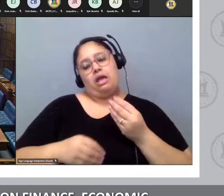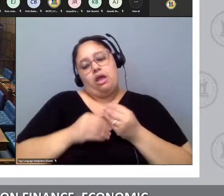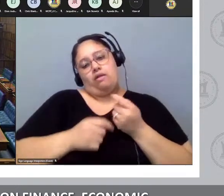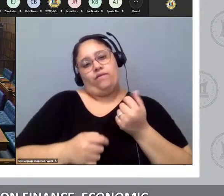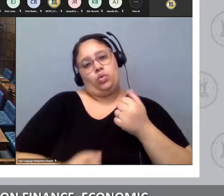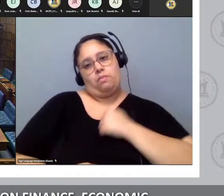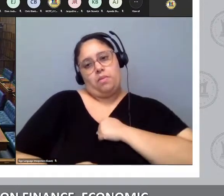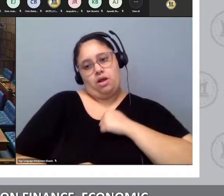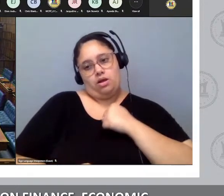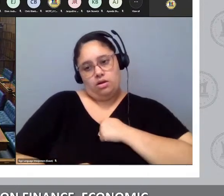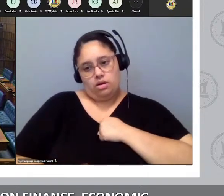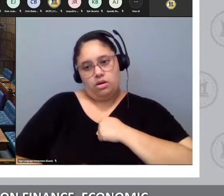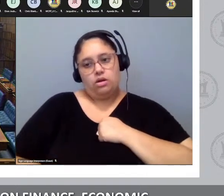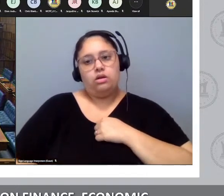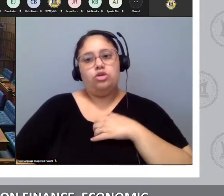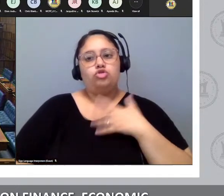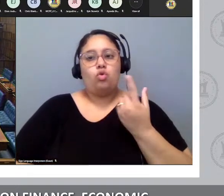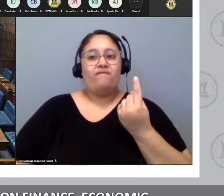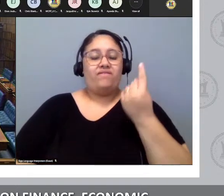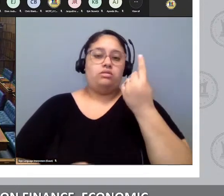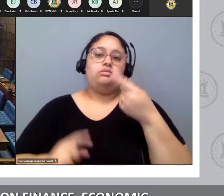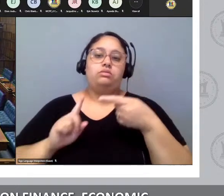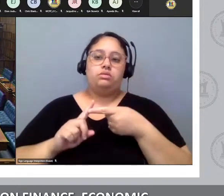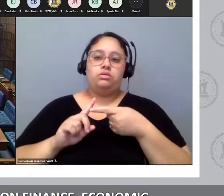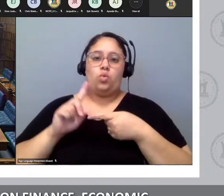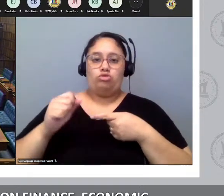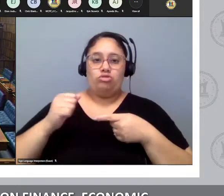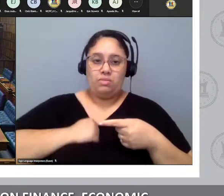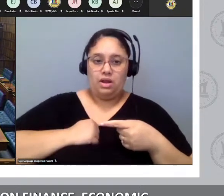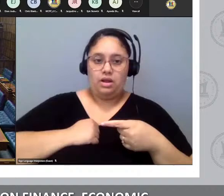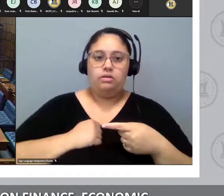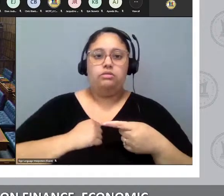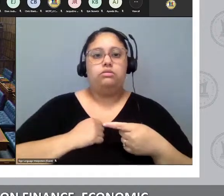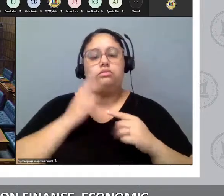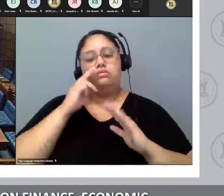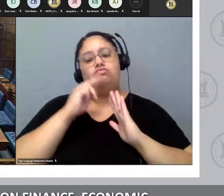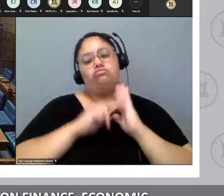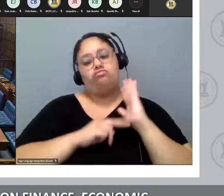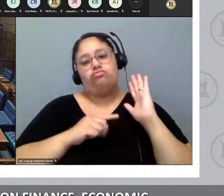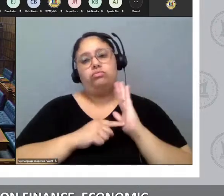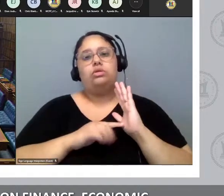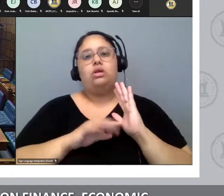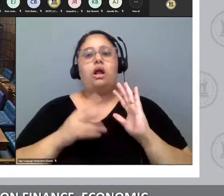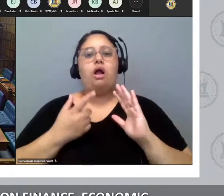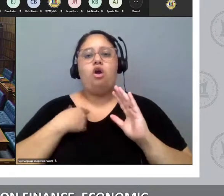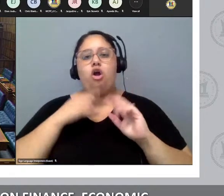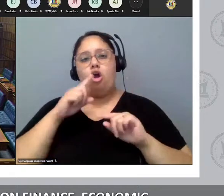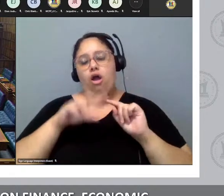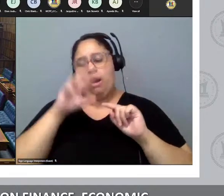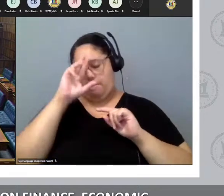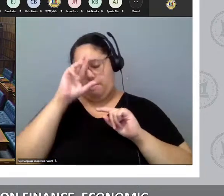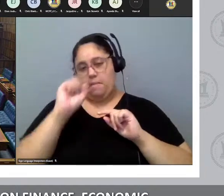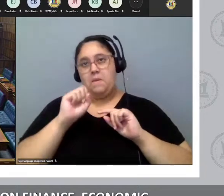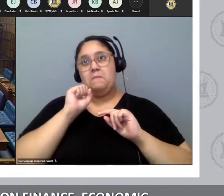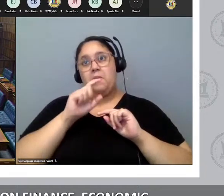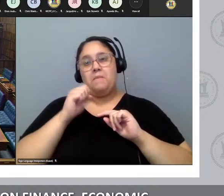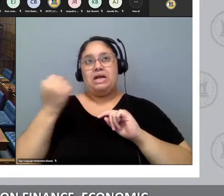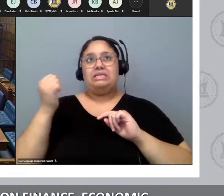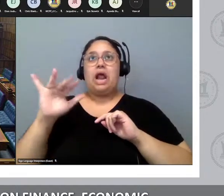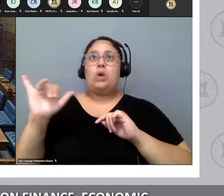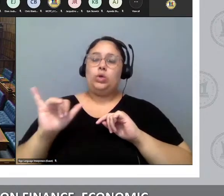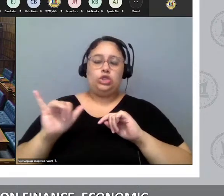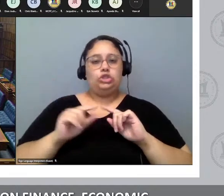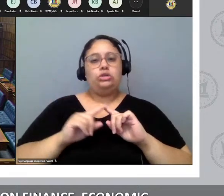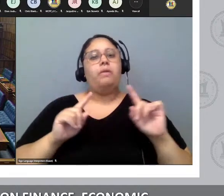own uh so my first question was looking at I can't remember the exact slide um but